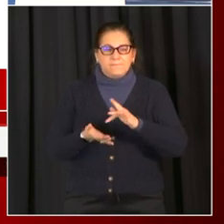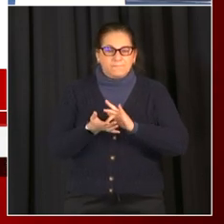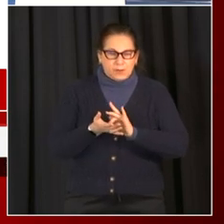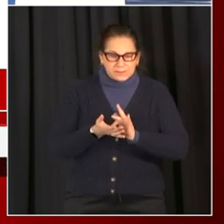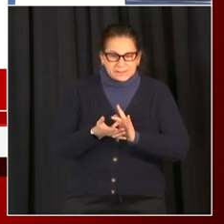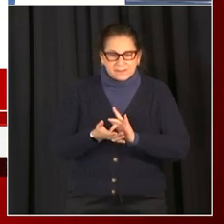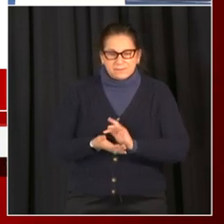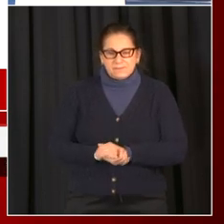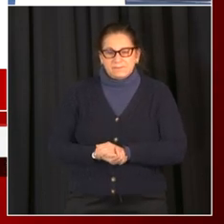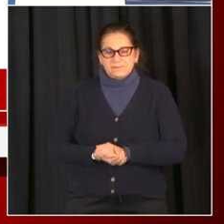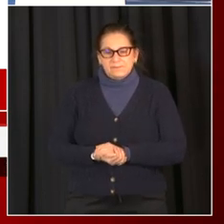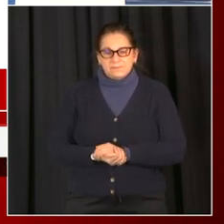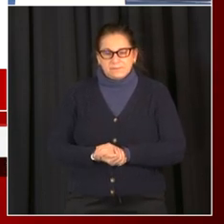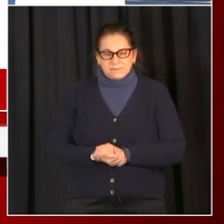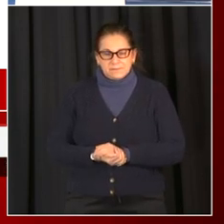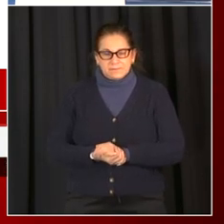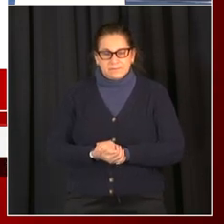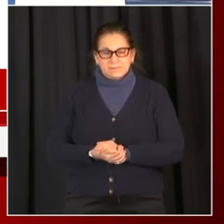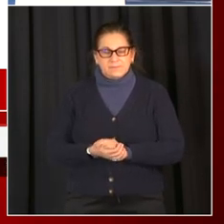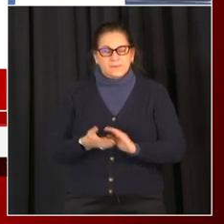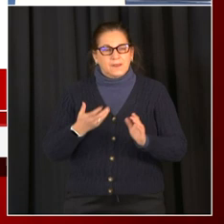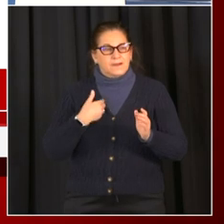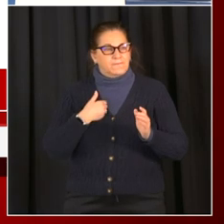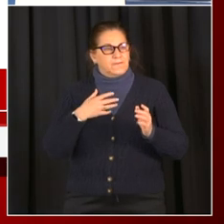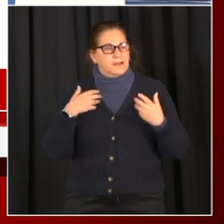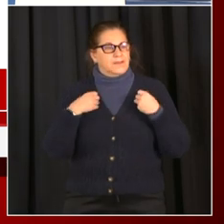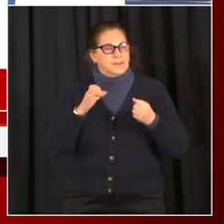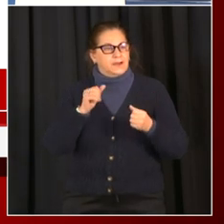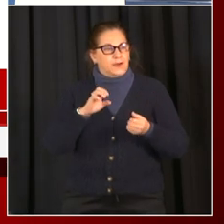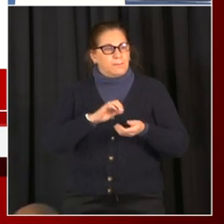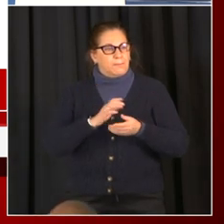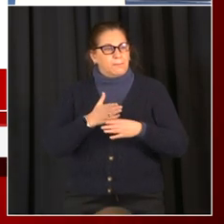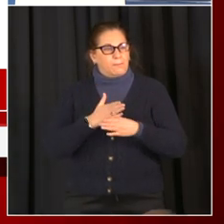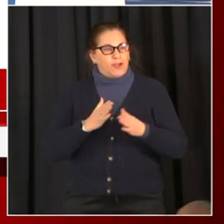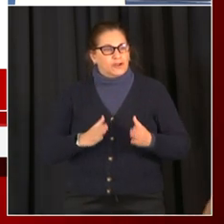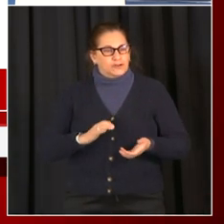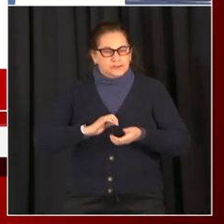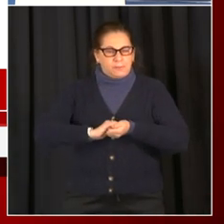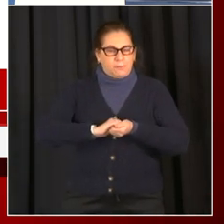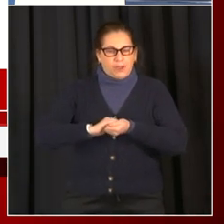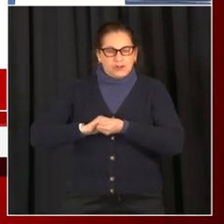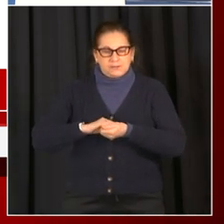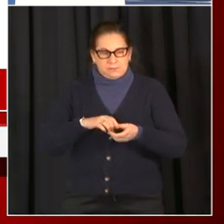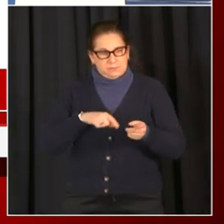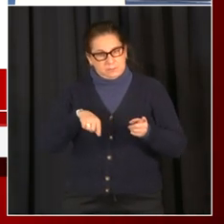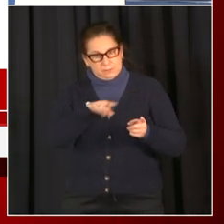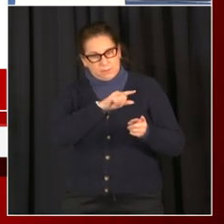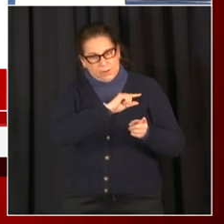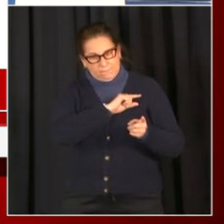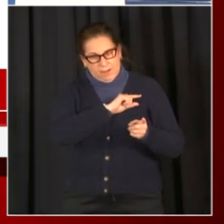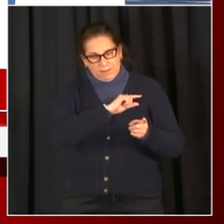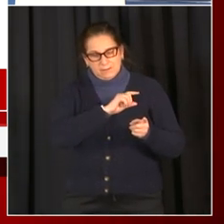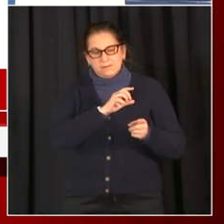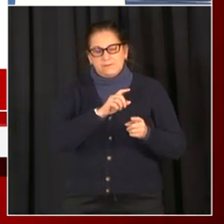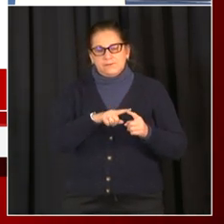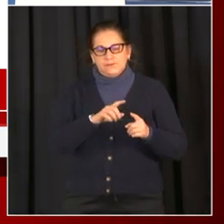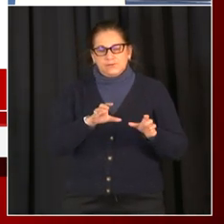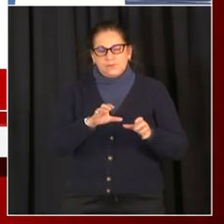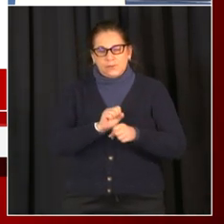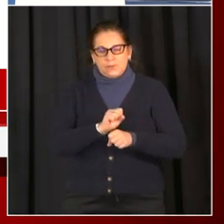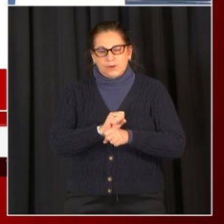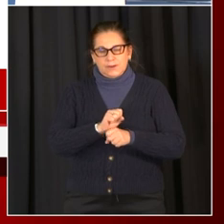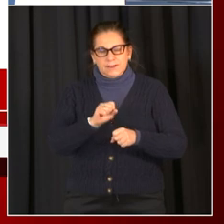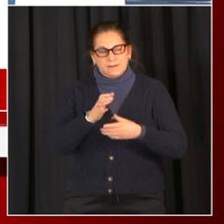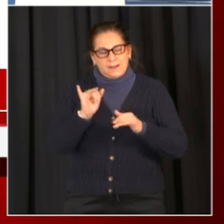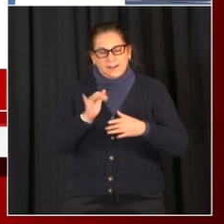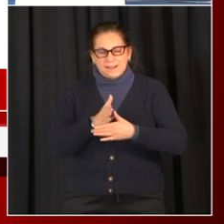center partnerships, we're able to vaccinate intermediate care facility staff, home health aides, urgent care workers,